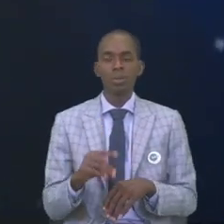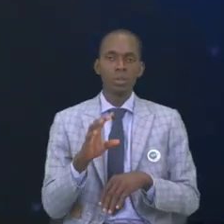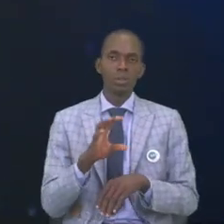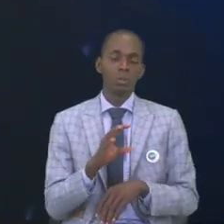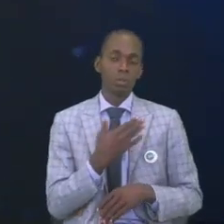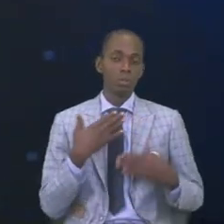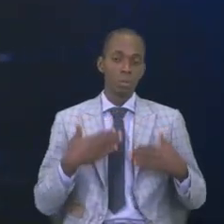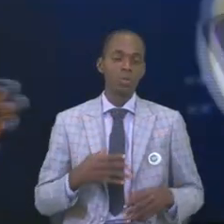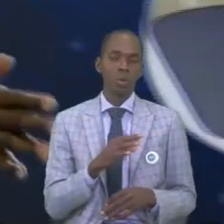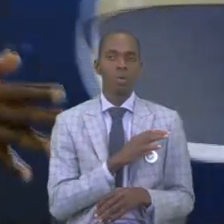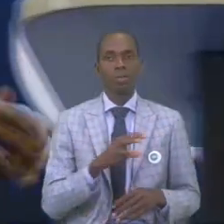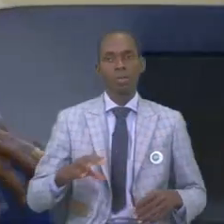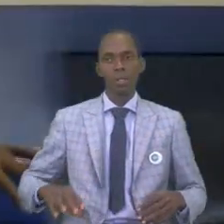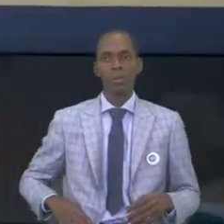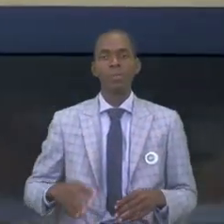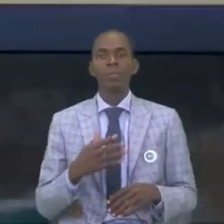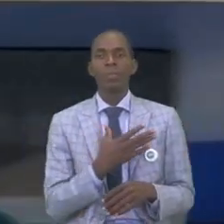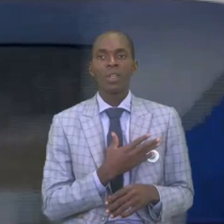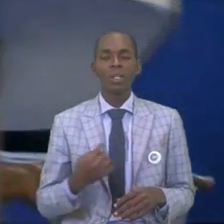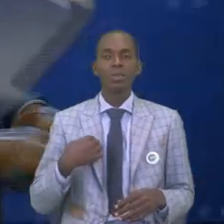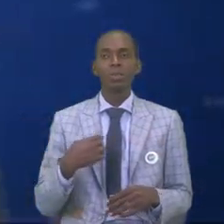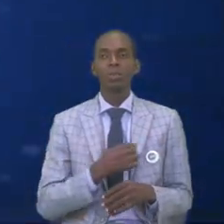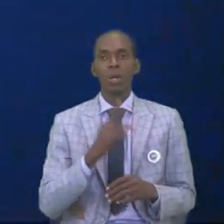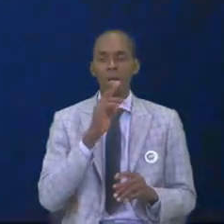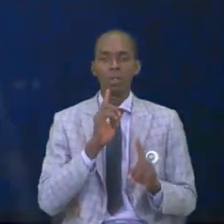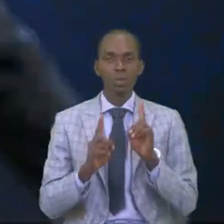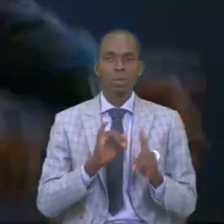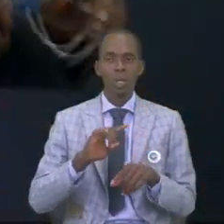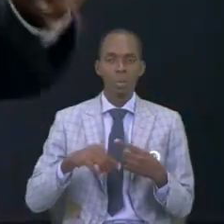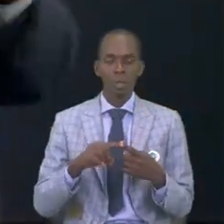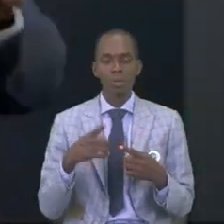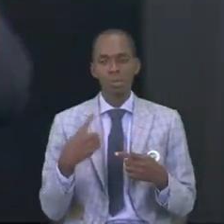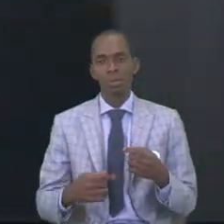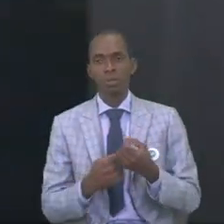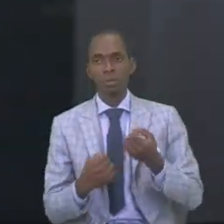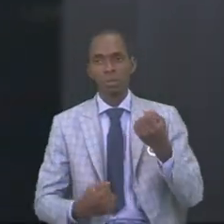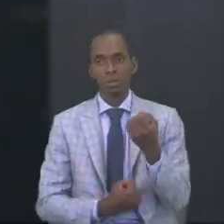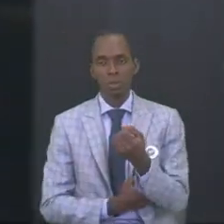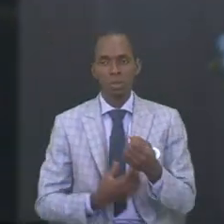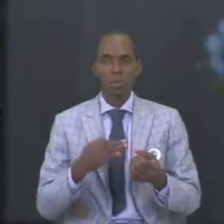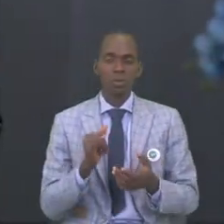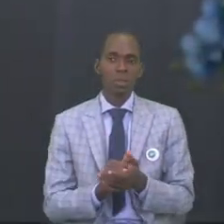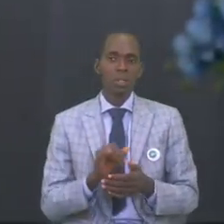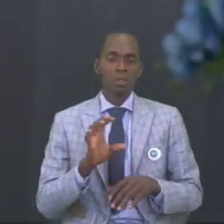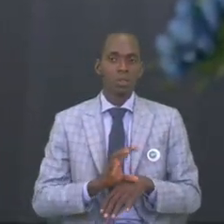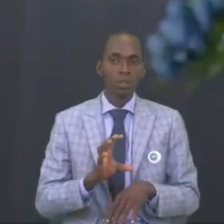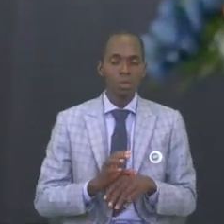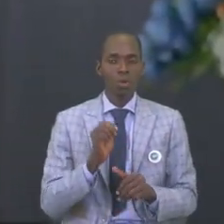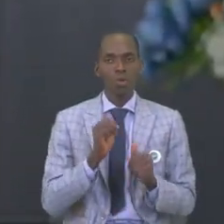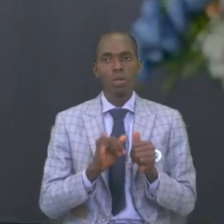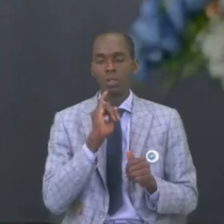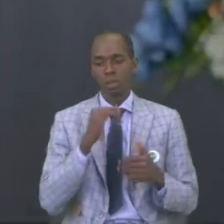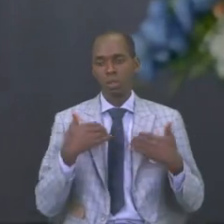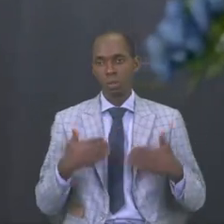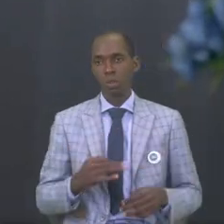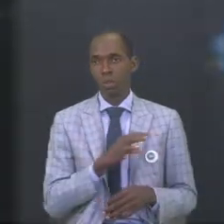the body of Christ. And we're talking about the very cornerstone of that church, which is the body of Christ. And